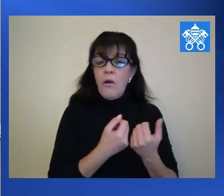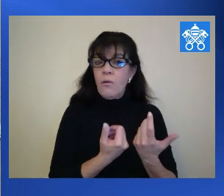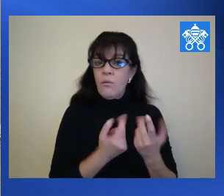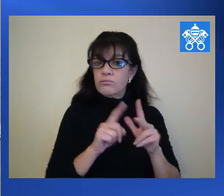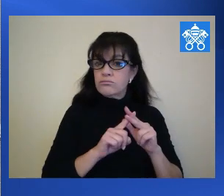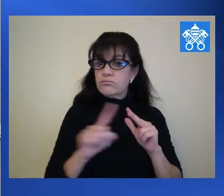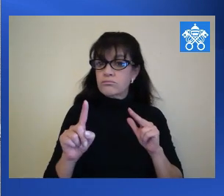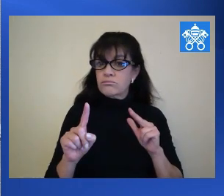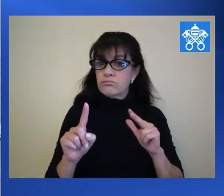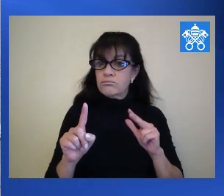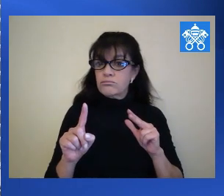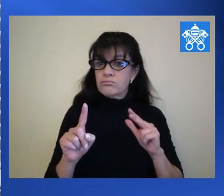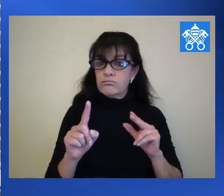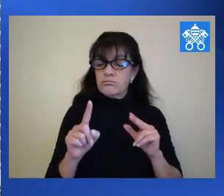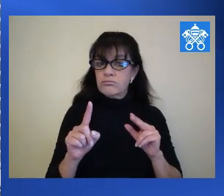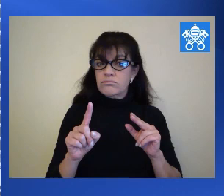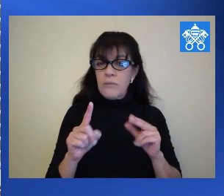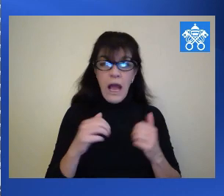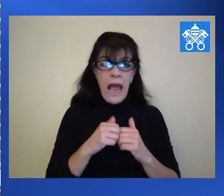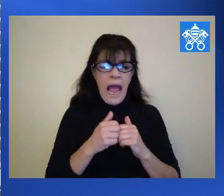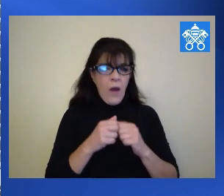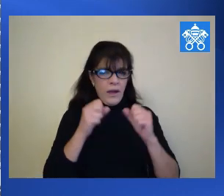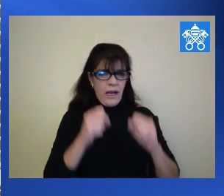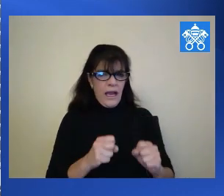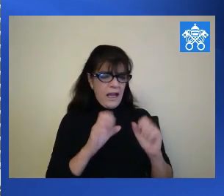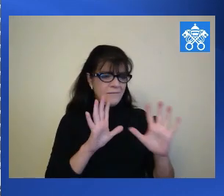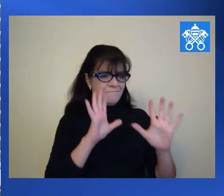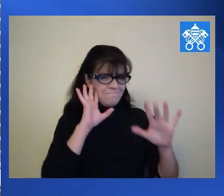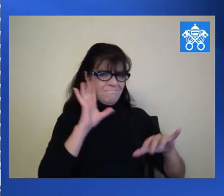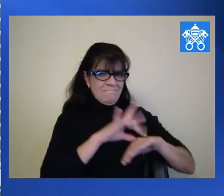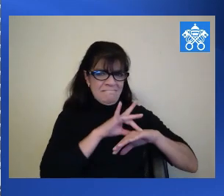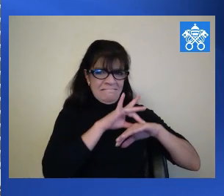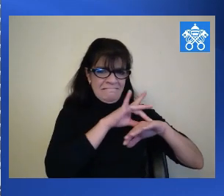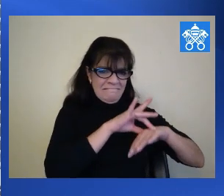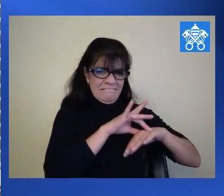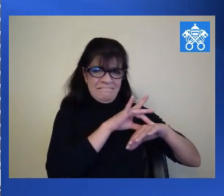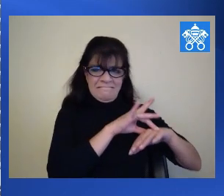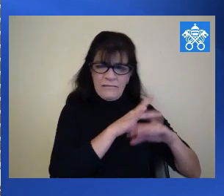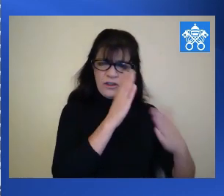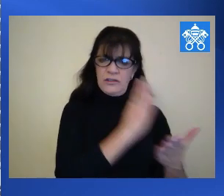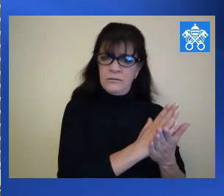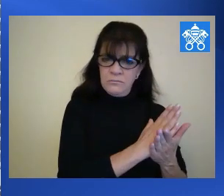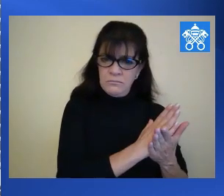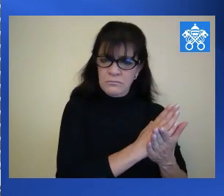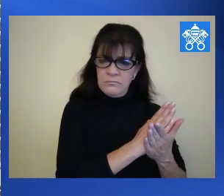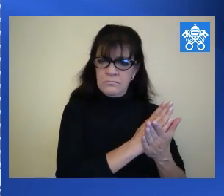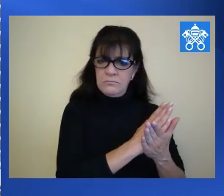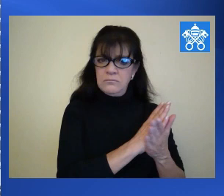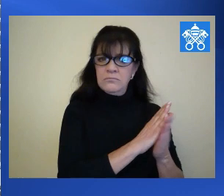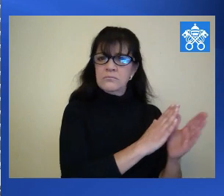out? How can we get out of all of these passing things that won't be anymore?